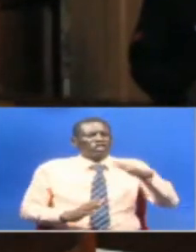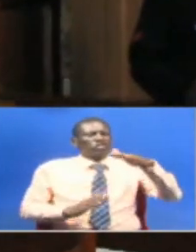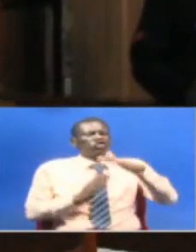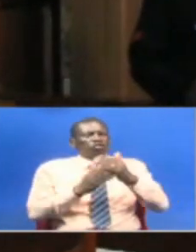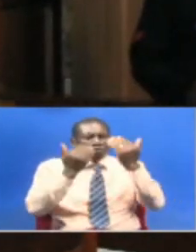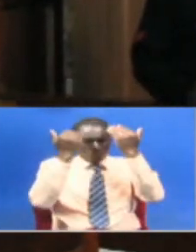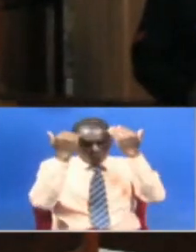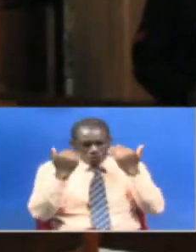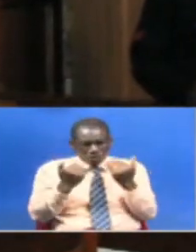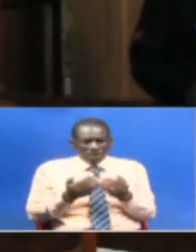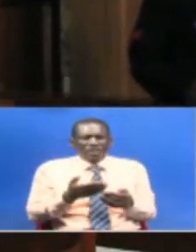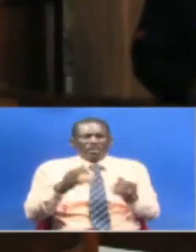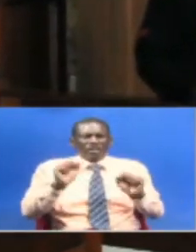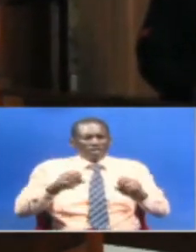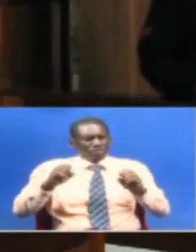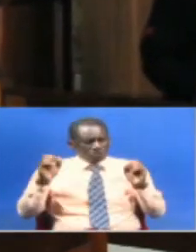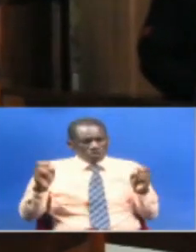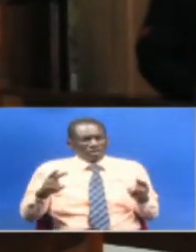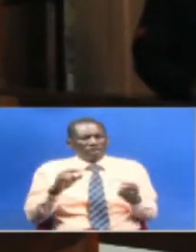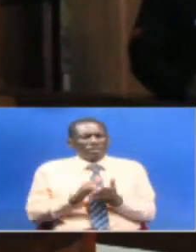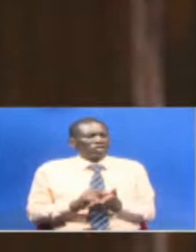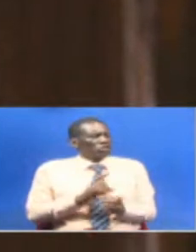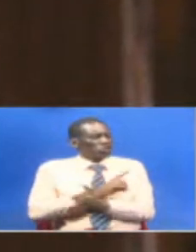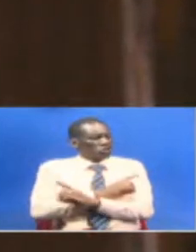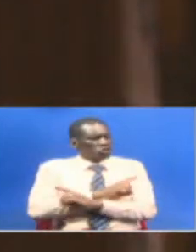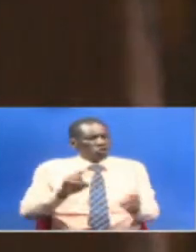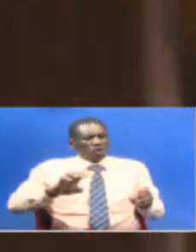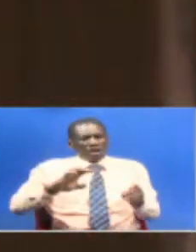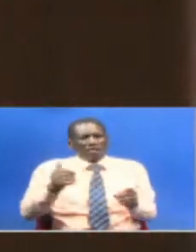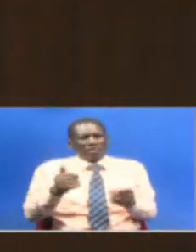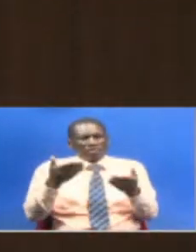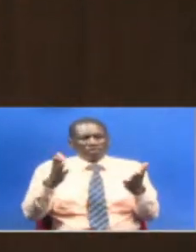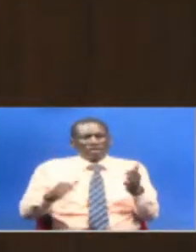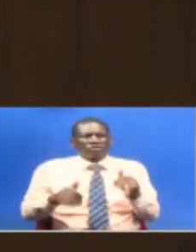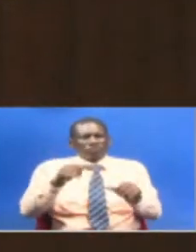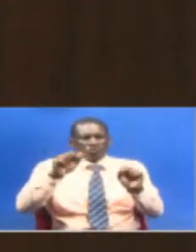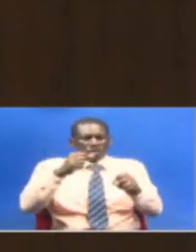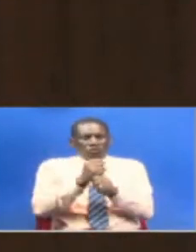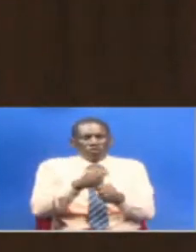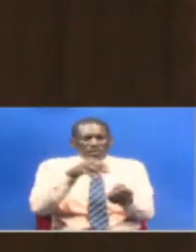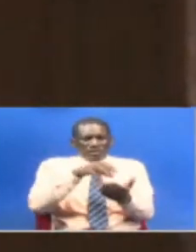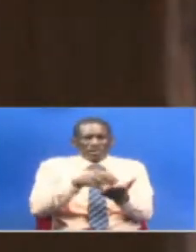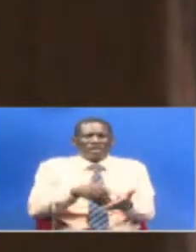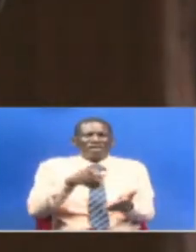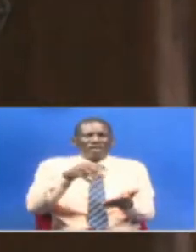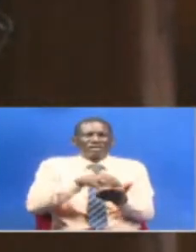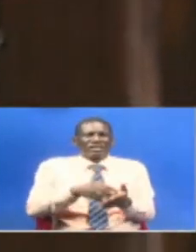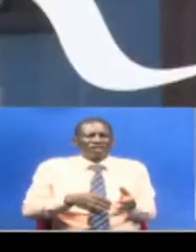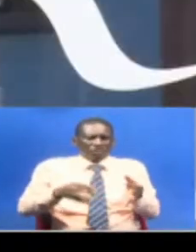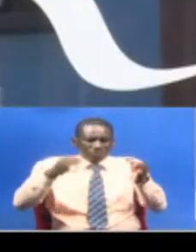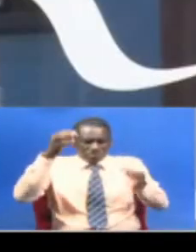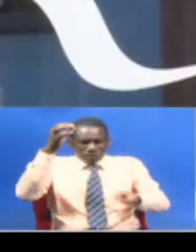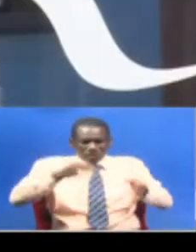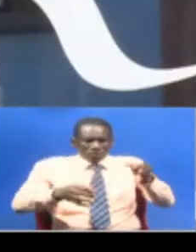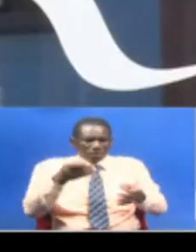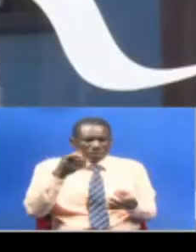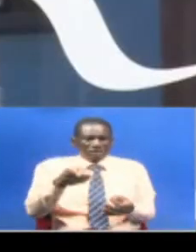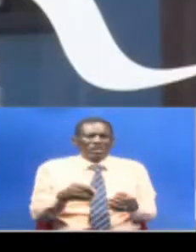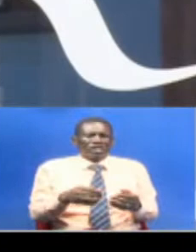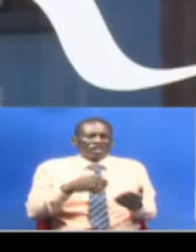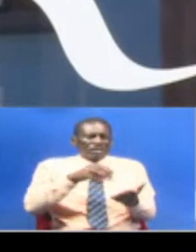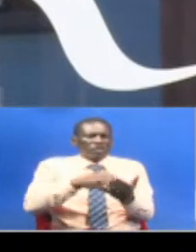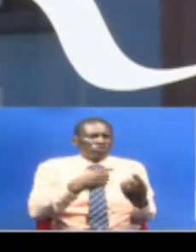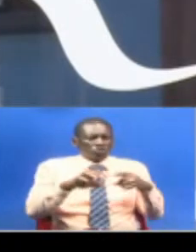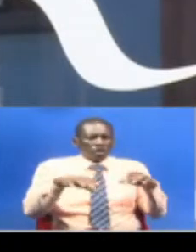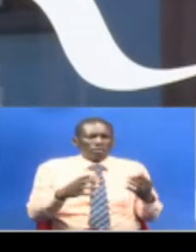they will be satisfied that there is no more that I can do in this case. This case has determined this. And I think the case that we're talking about